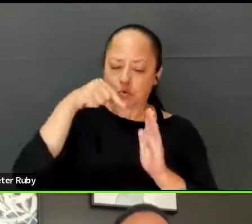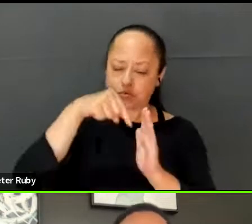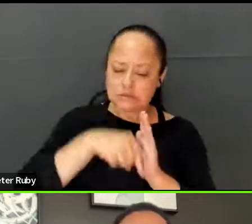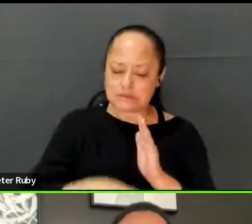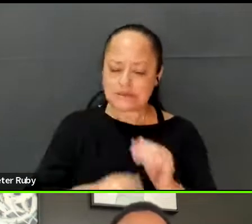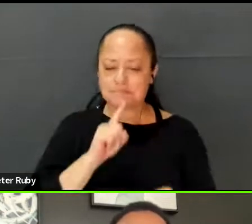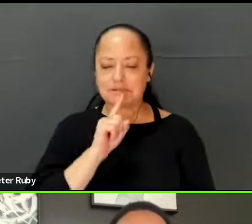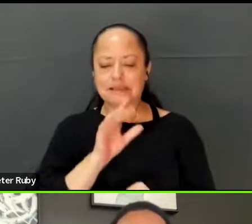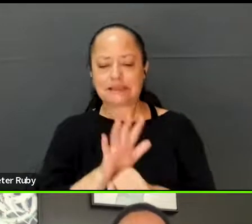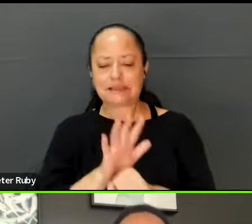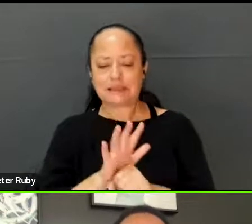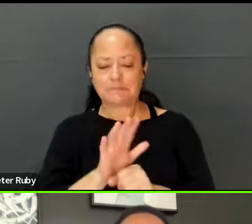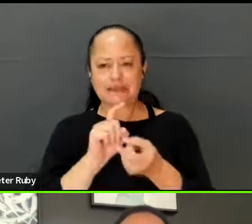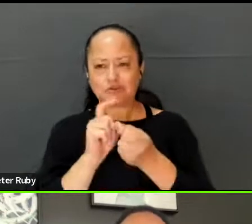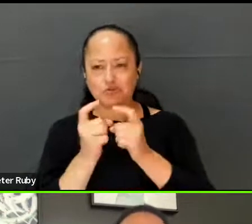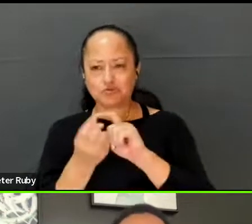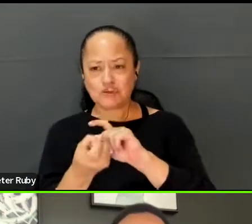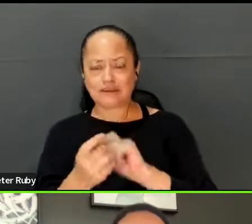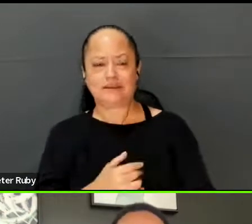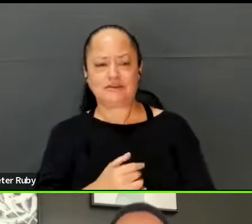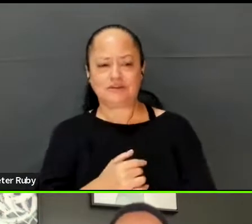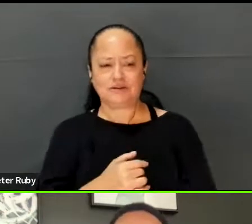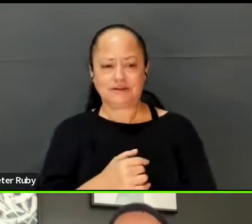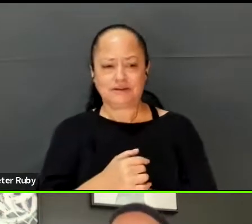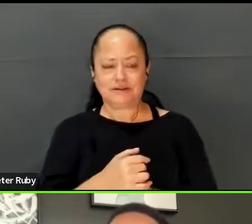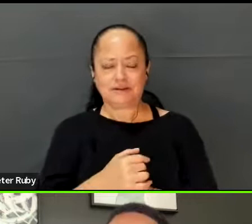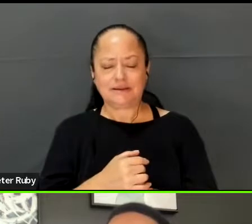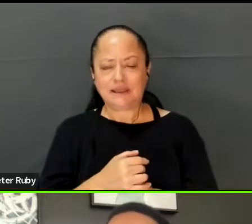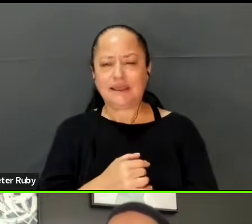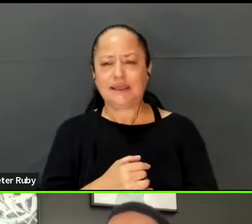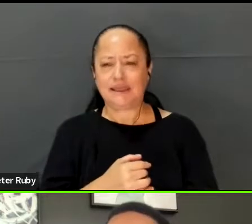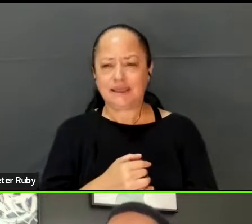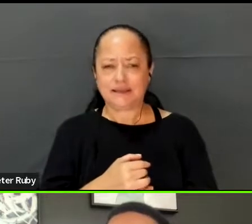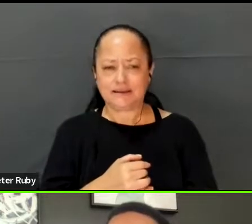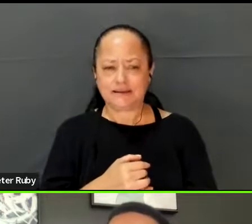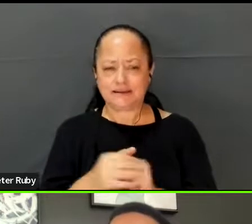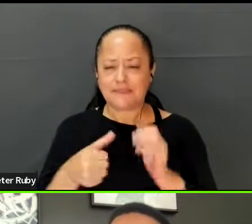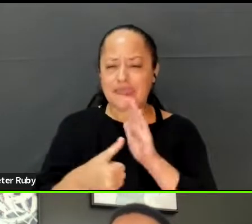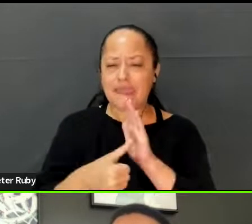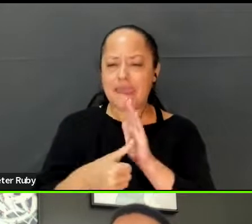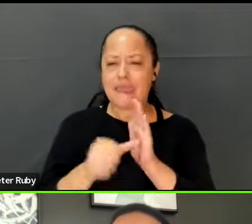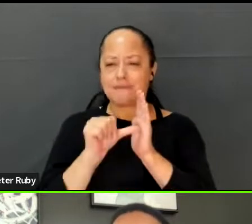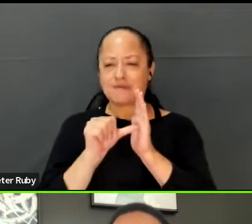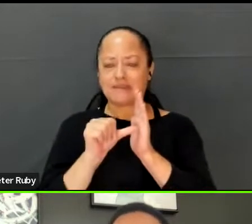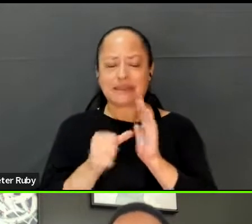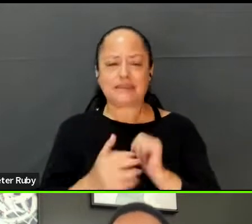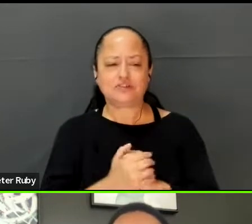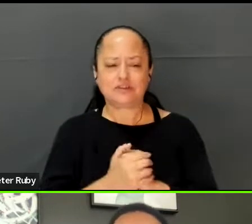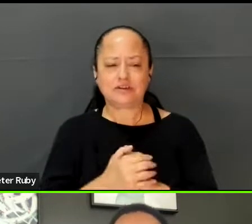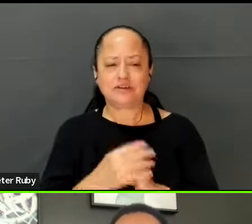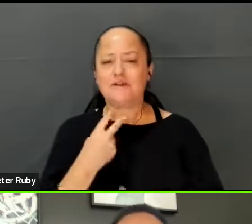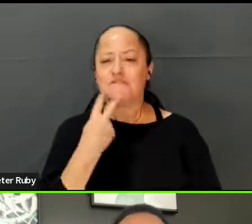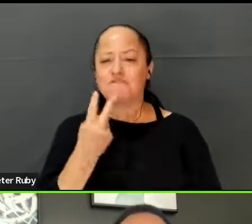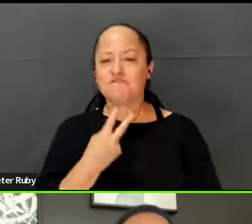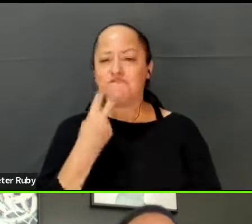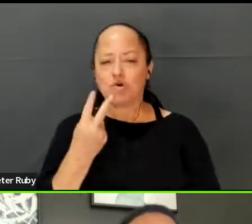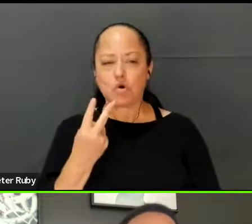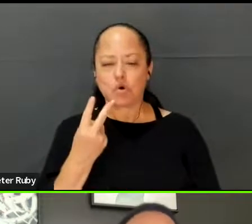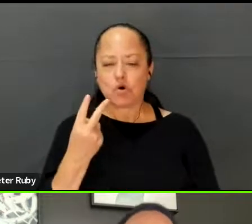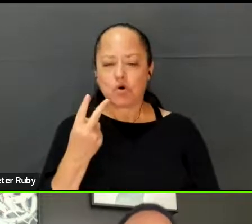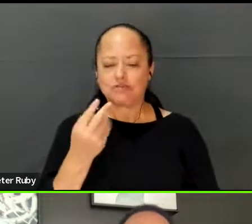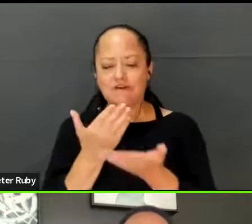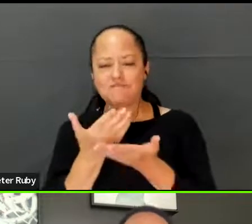committed to change and the amplification of the voices of